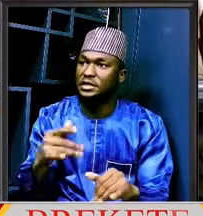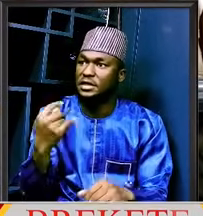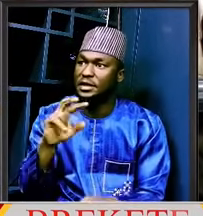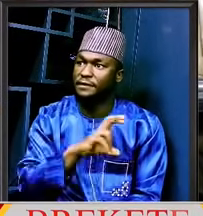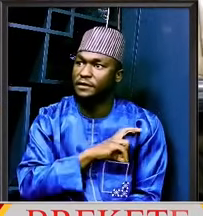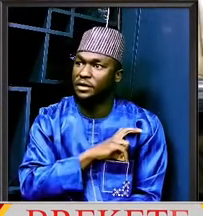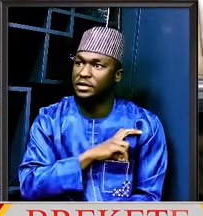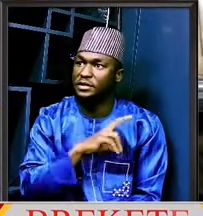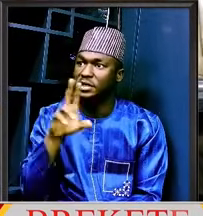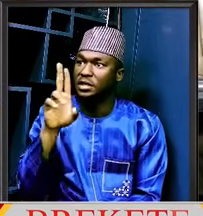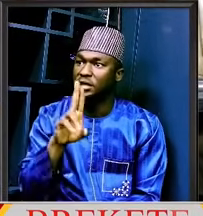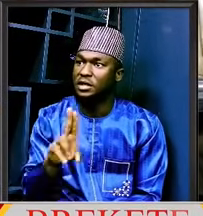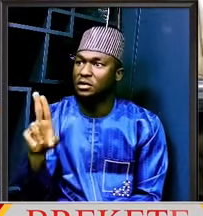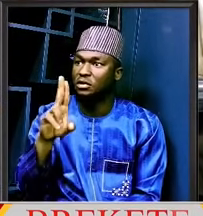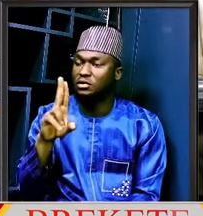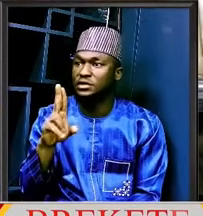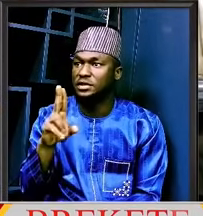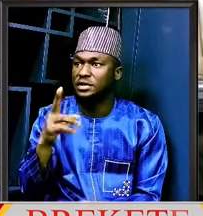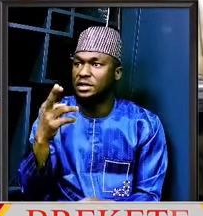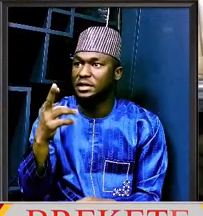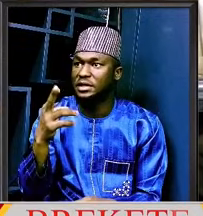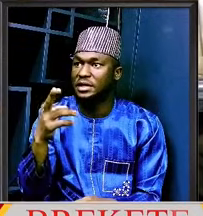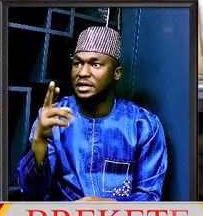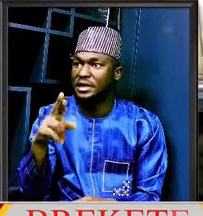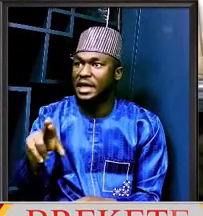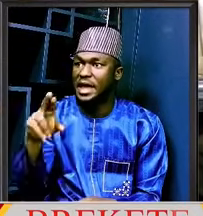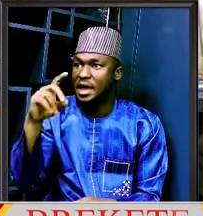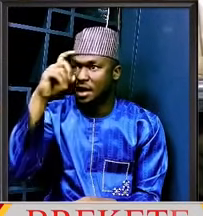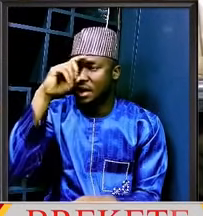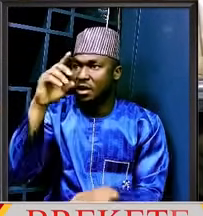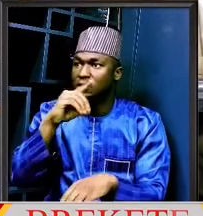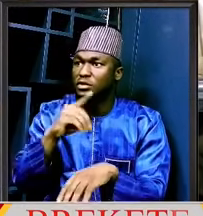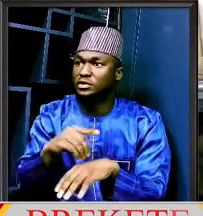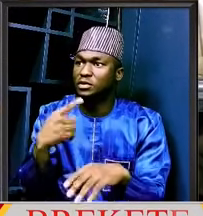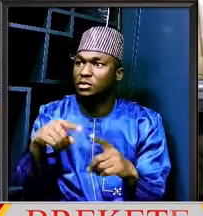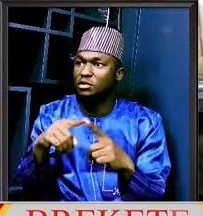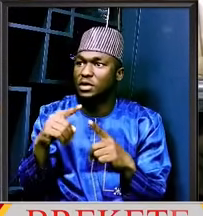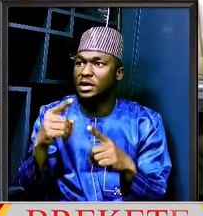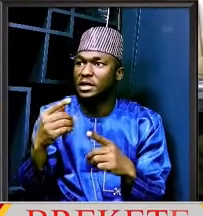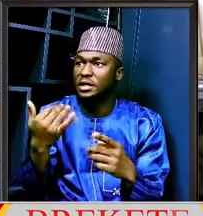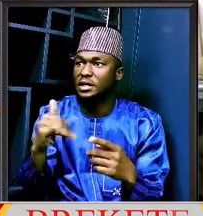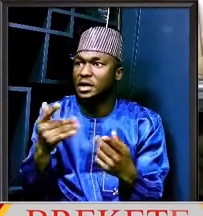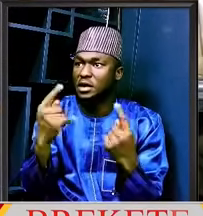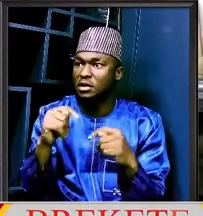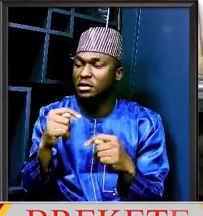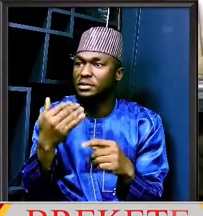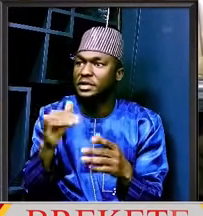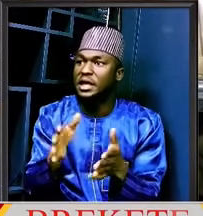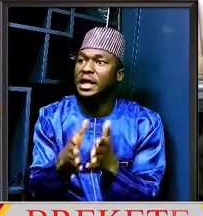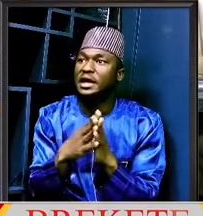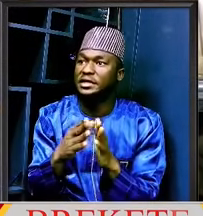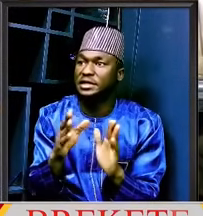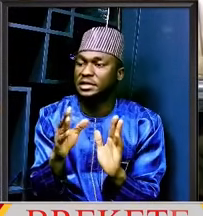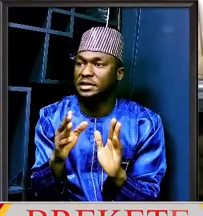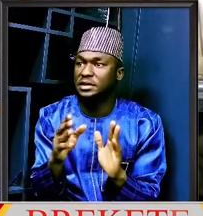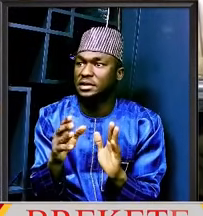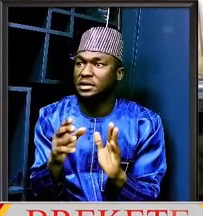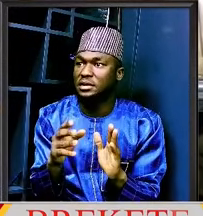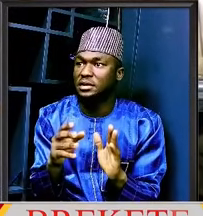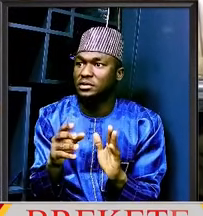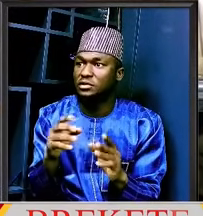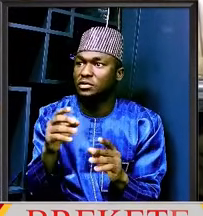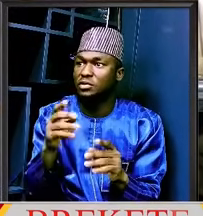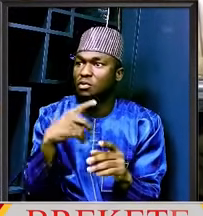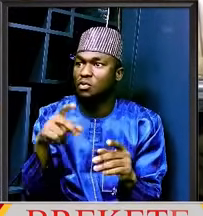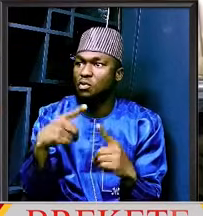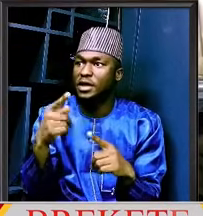too used their own sense. Wisdom. Wisdom. So when they came, they said, okay, what's the matter? And my mother just said this. That's when we also came